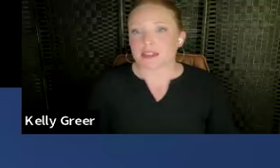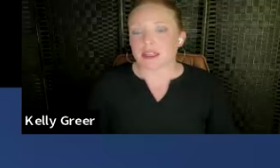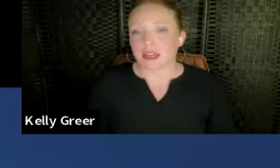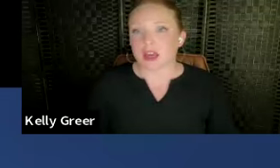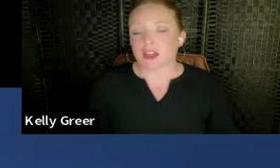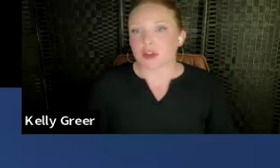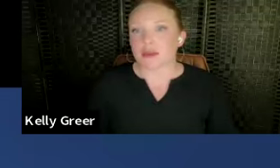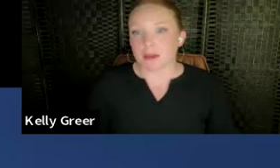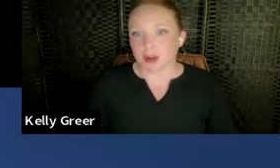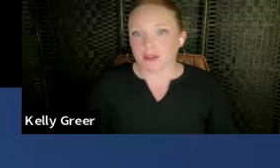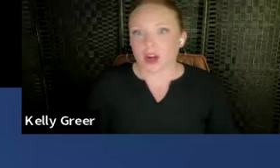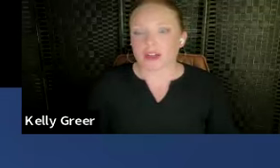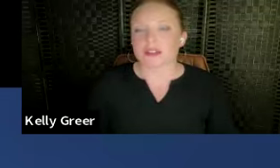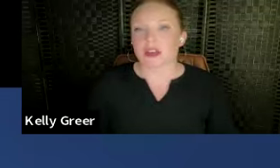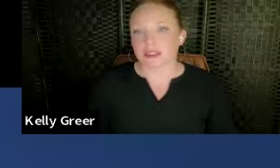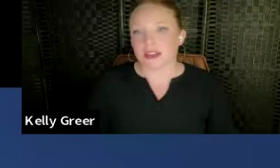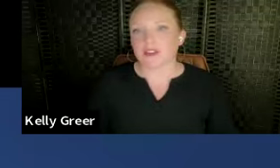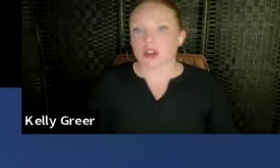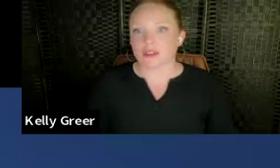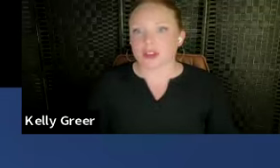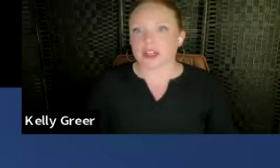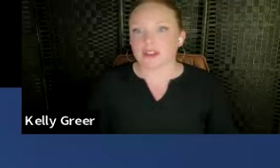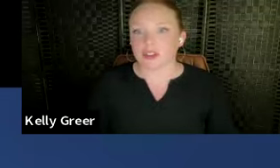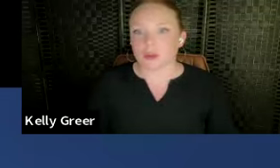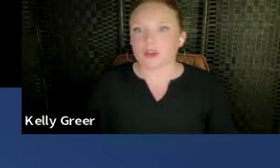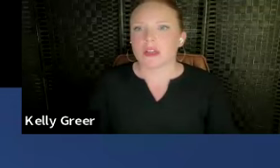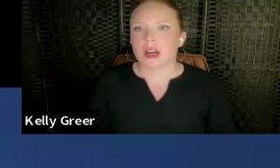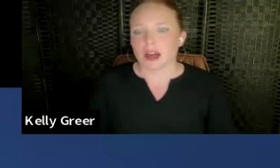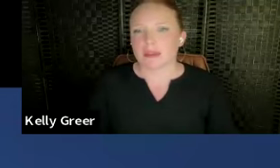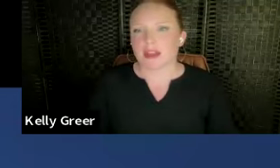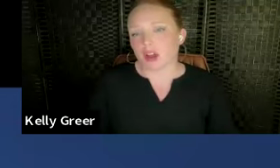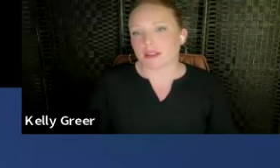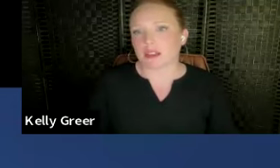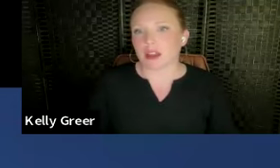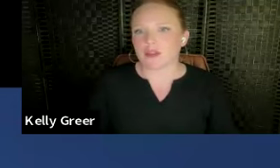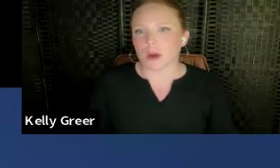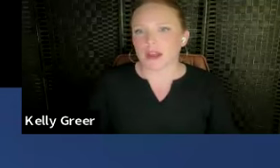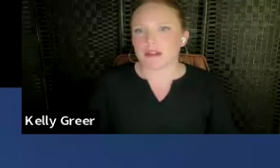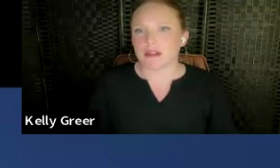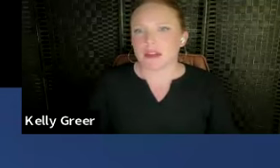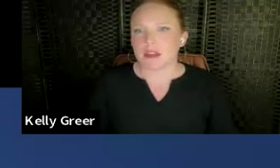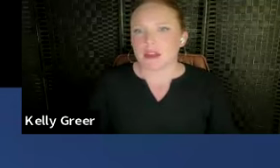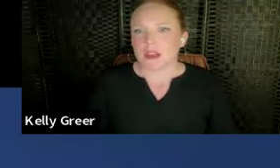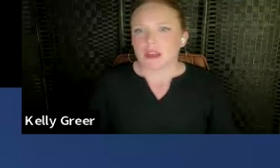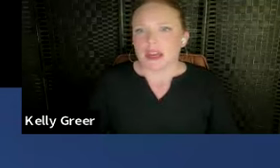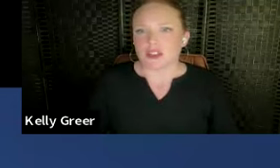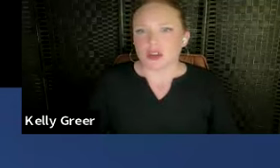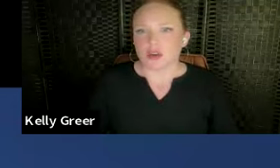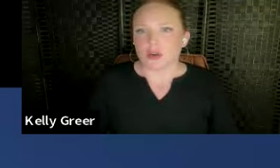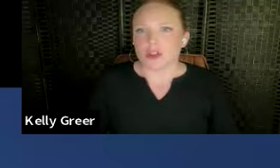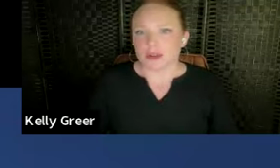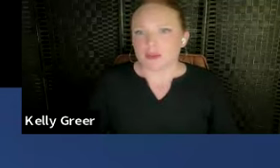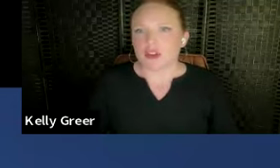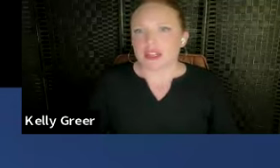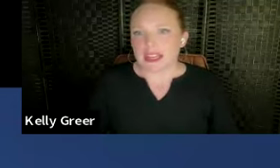really impacted a community member of ours, a deaf and hard of hearing individual that lost a loved one. And